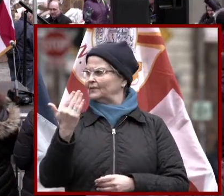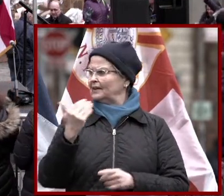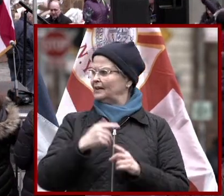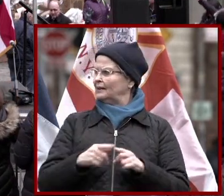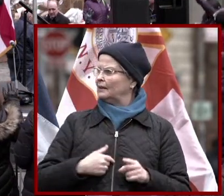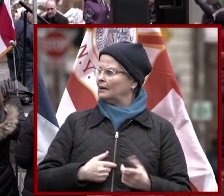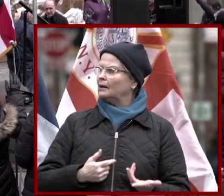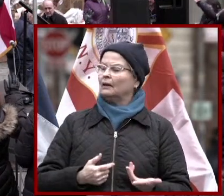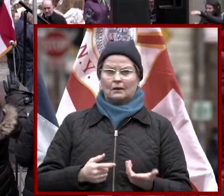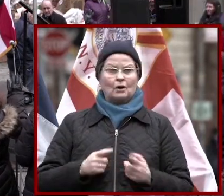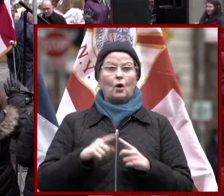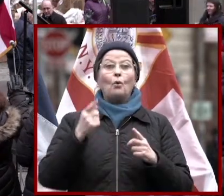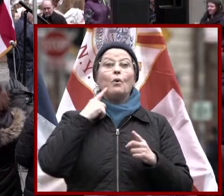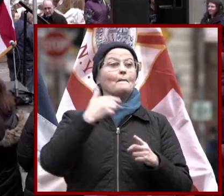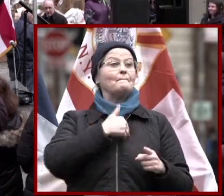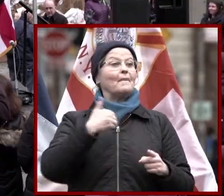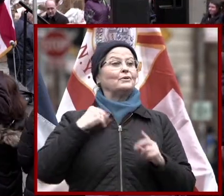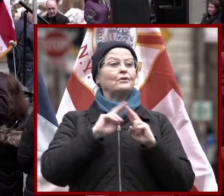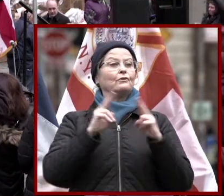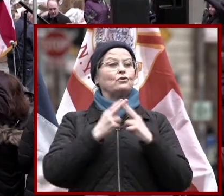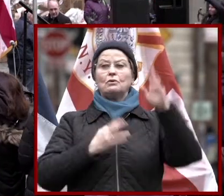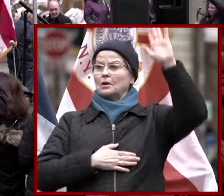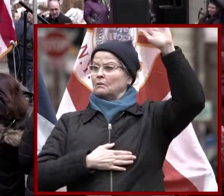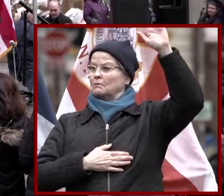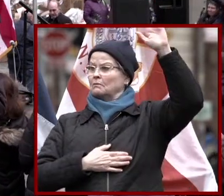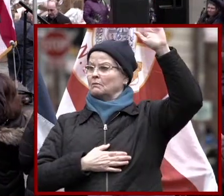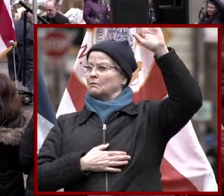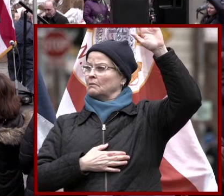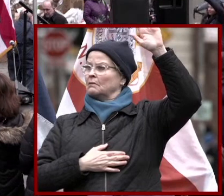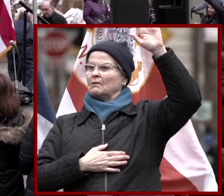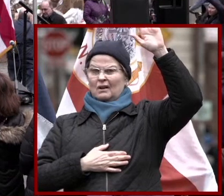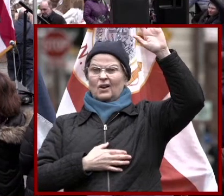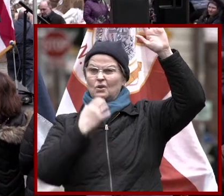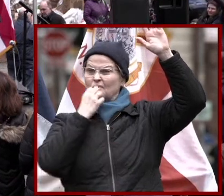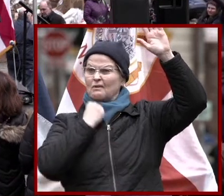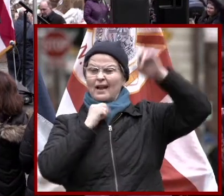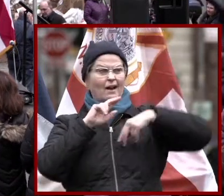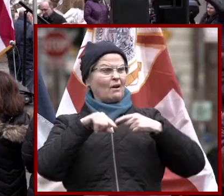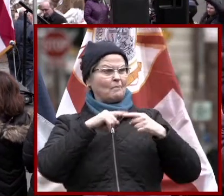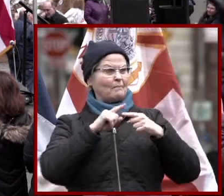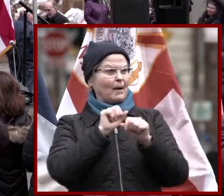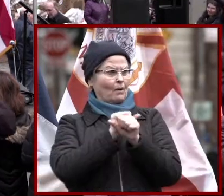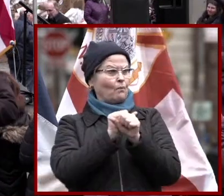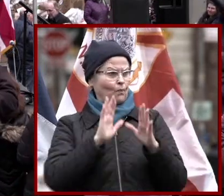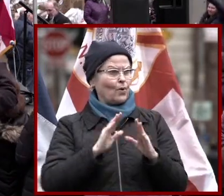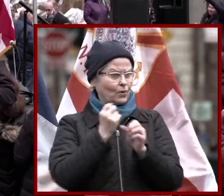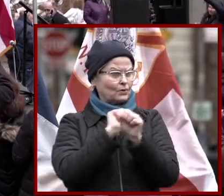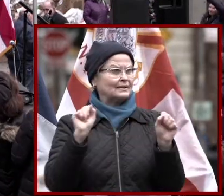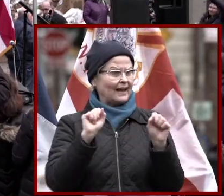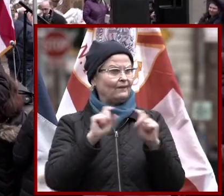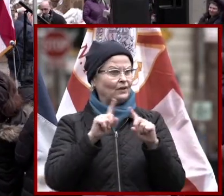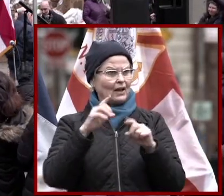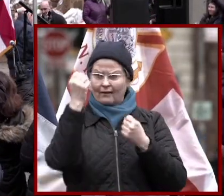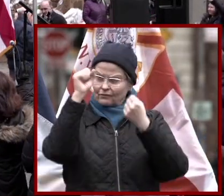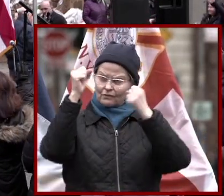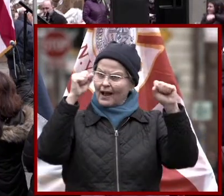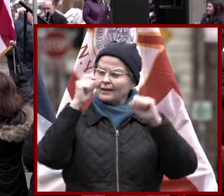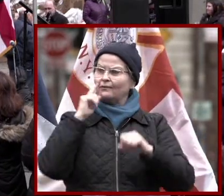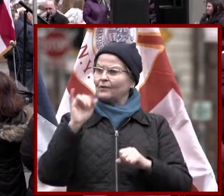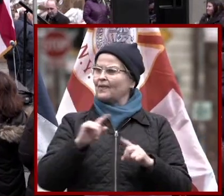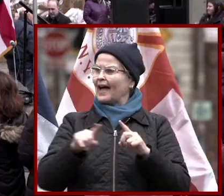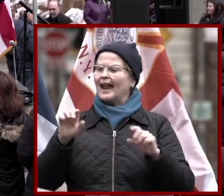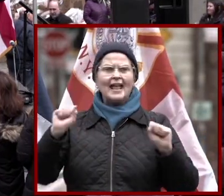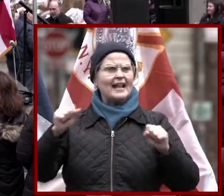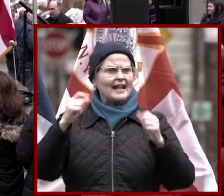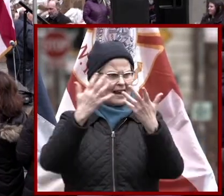who are part of a union? Can I see a show of hands of people who care about worker safety and have ever been at a rally for worker safety? Can I hear